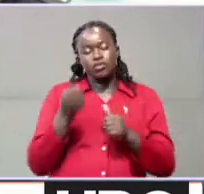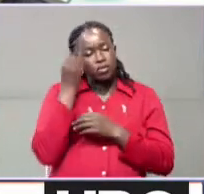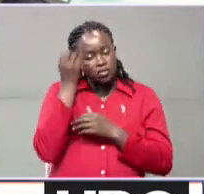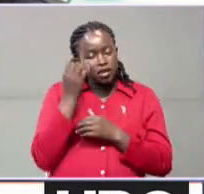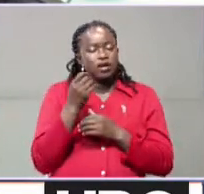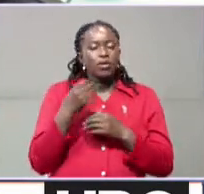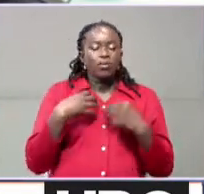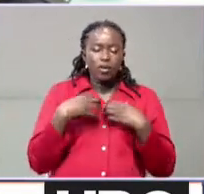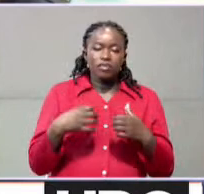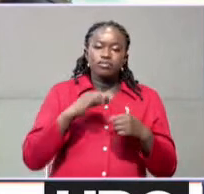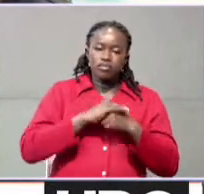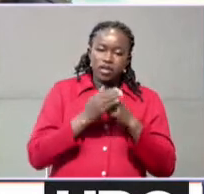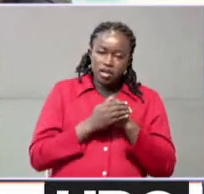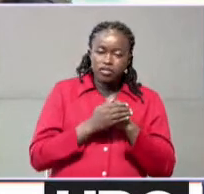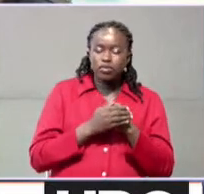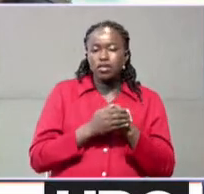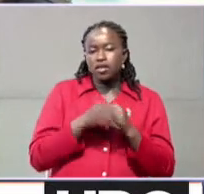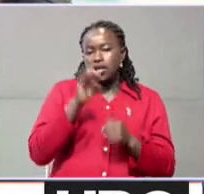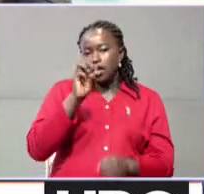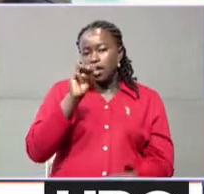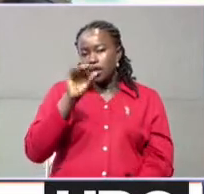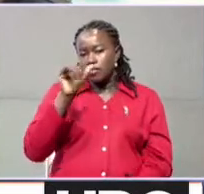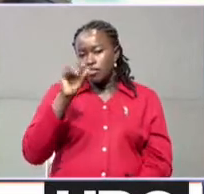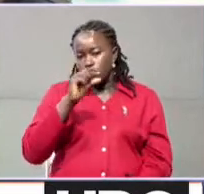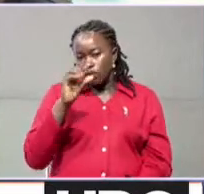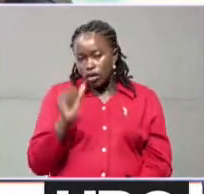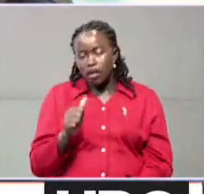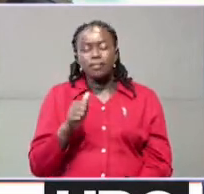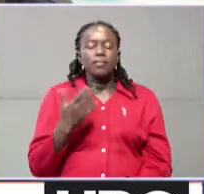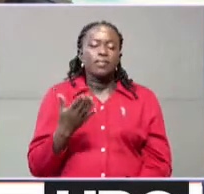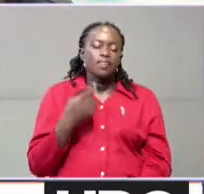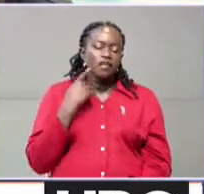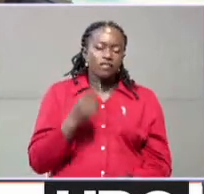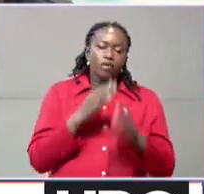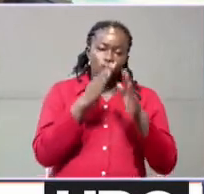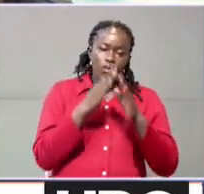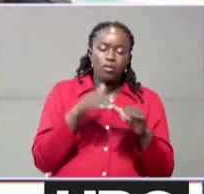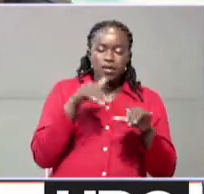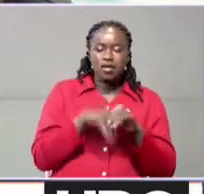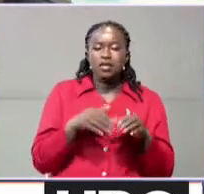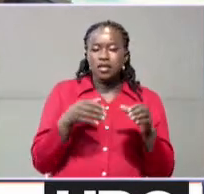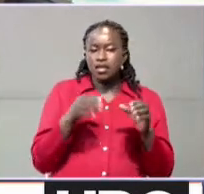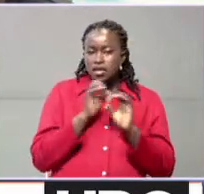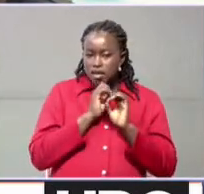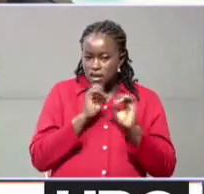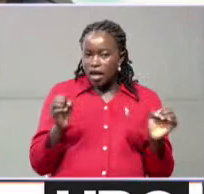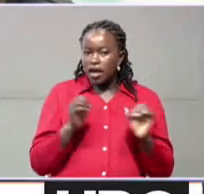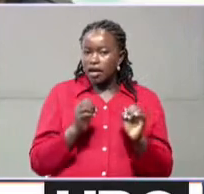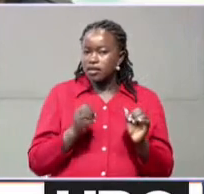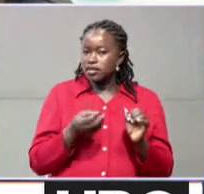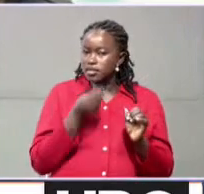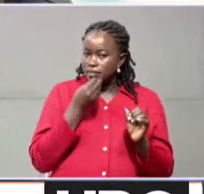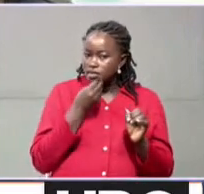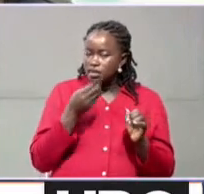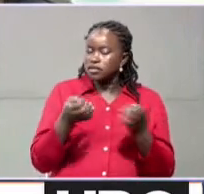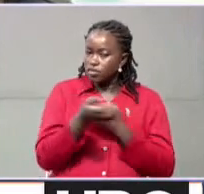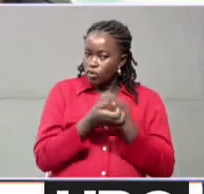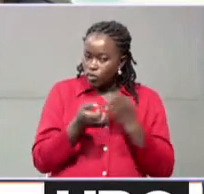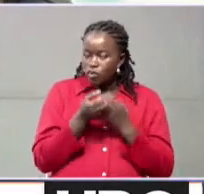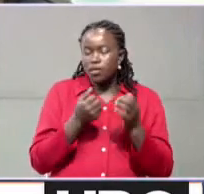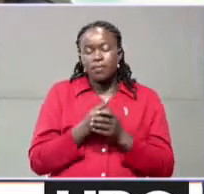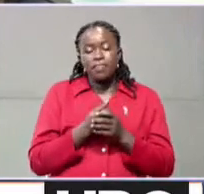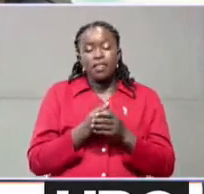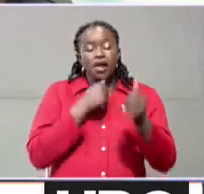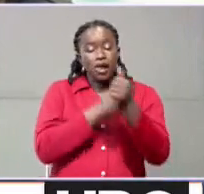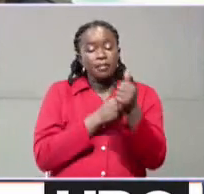and jobs and yoga for households in the nanny subsistence economy the committee noted that pillar number five